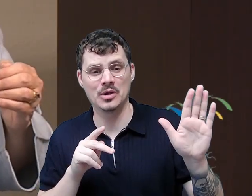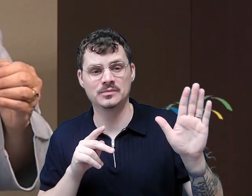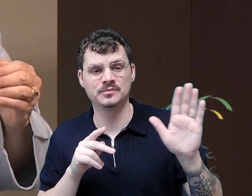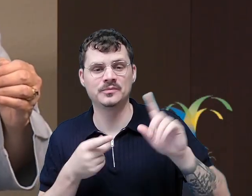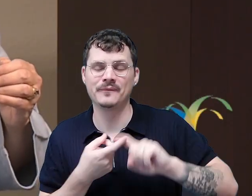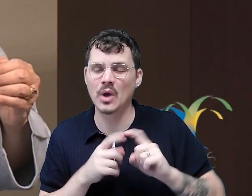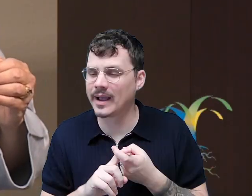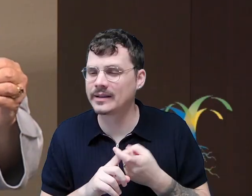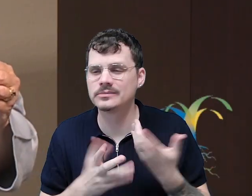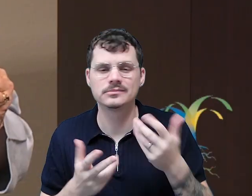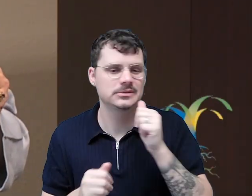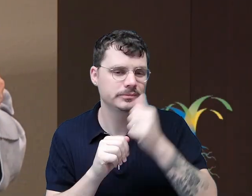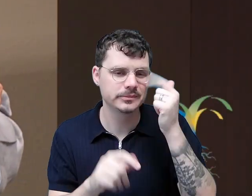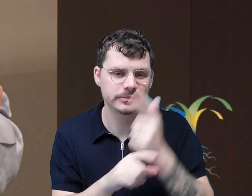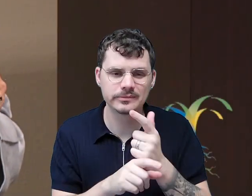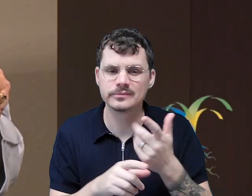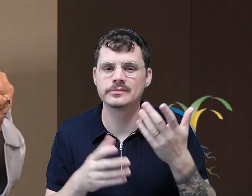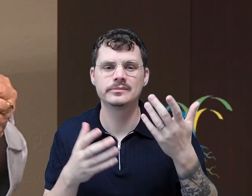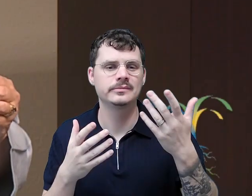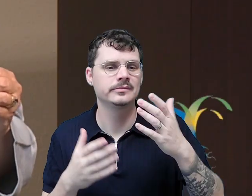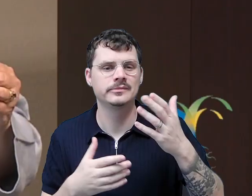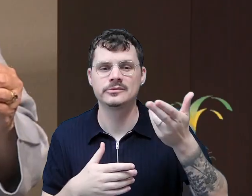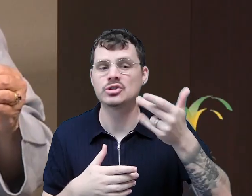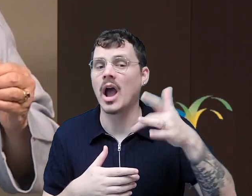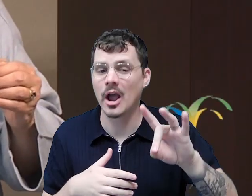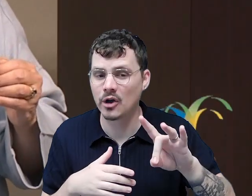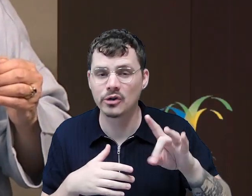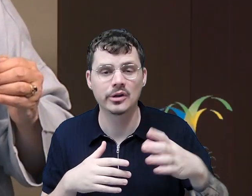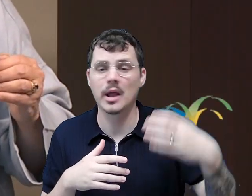people's friend, sibling, child,